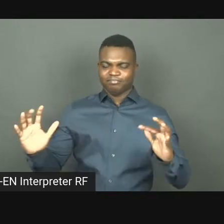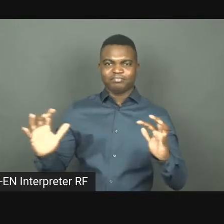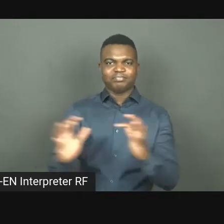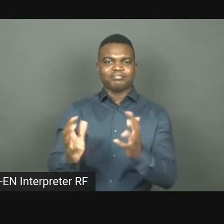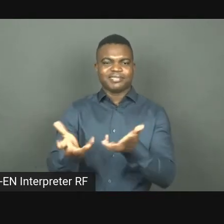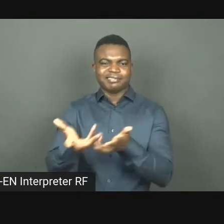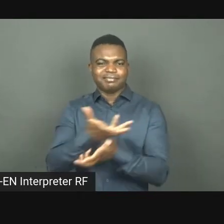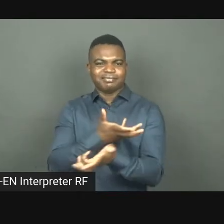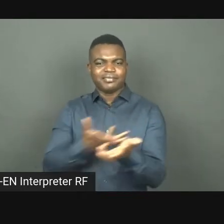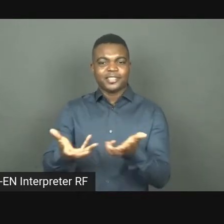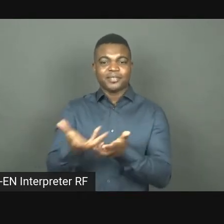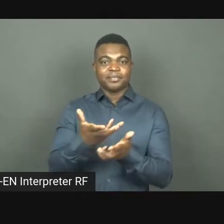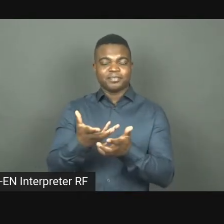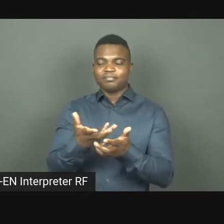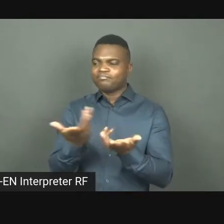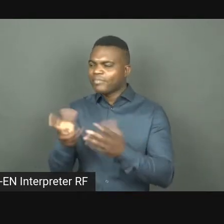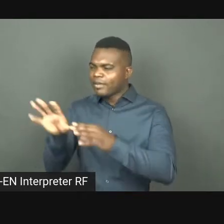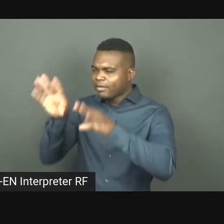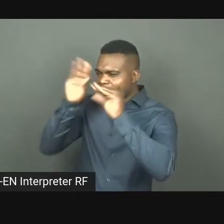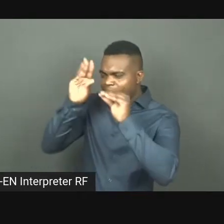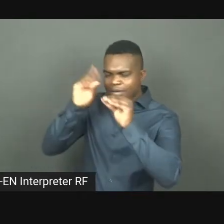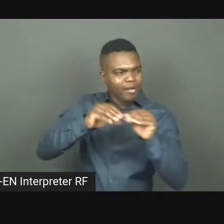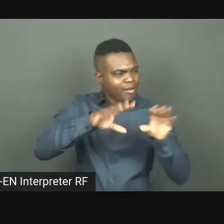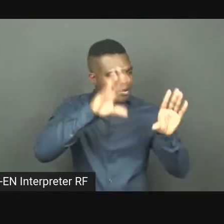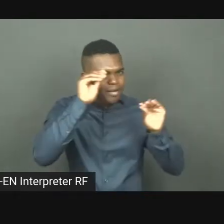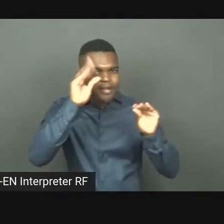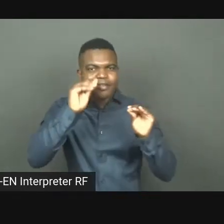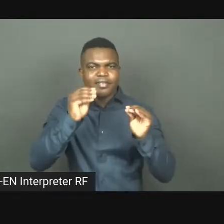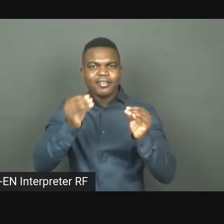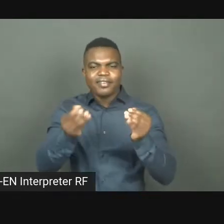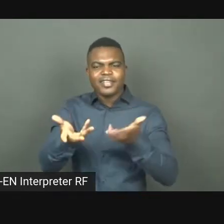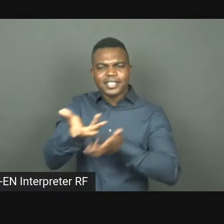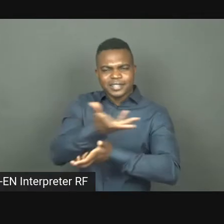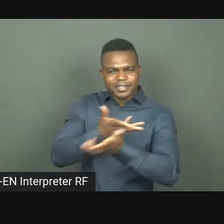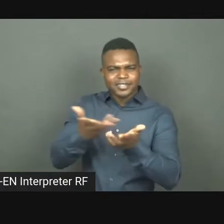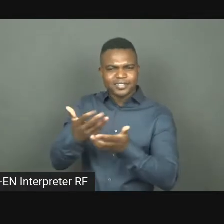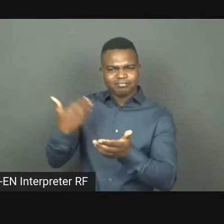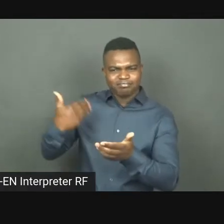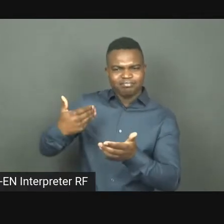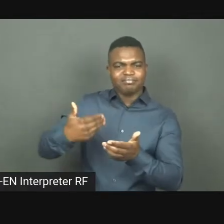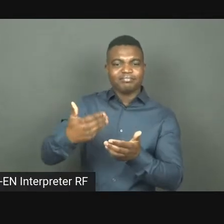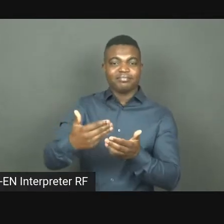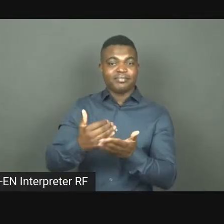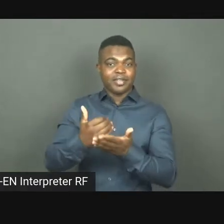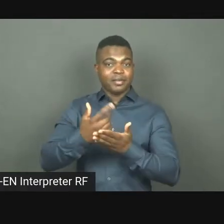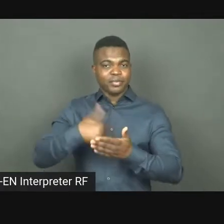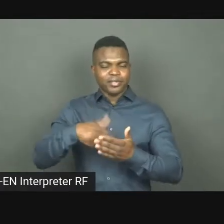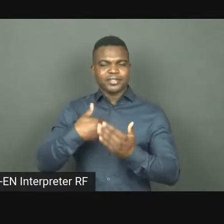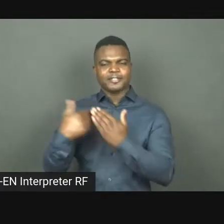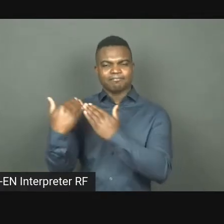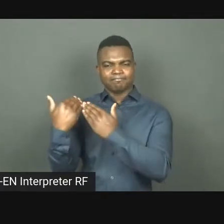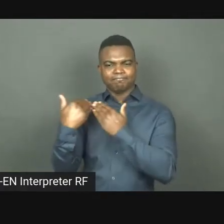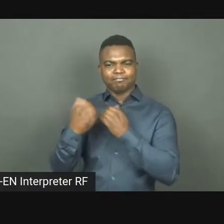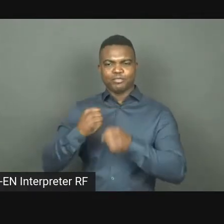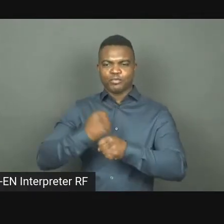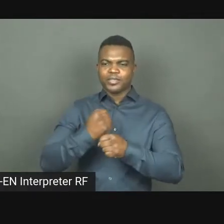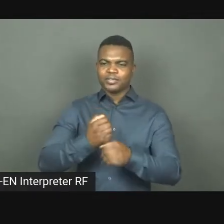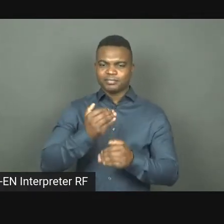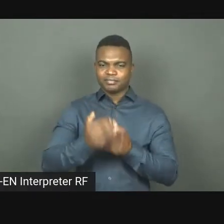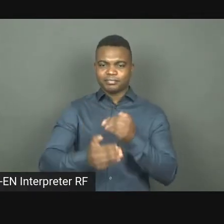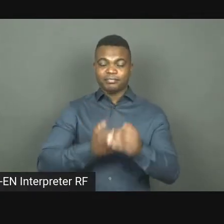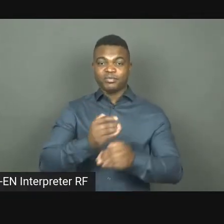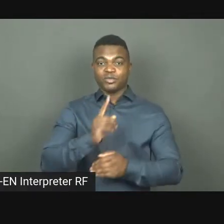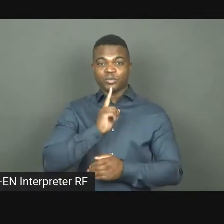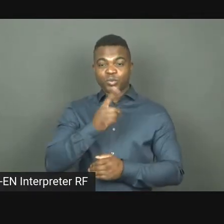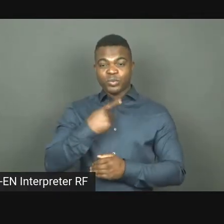when it was formed in 2015. I became a board member in 2016, and I'm now in my second 3-year term. I've